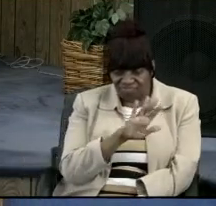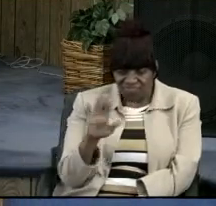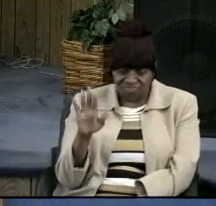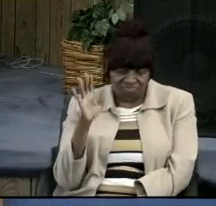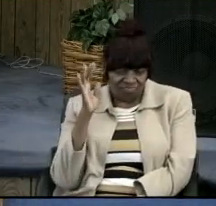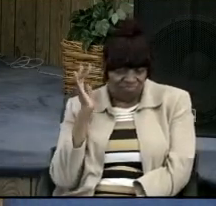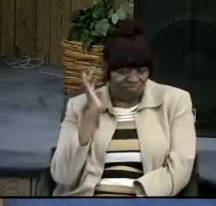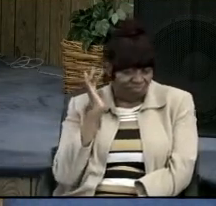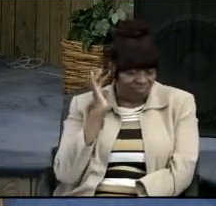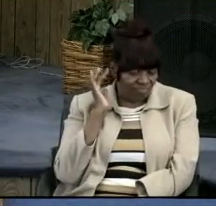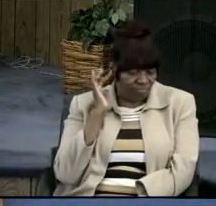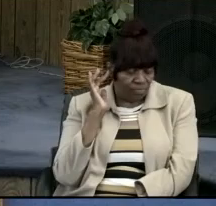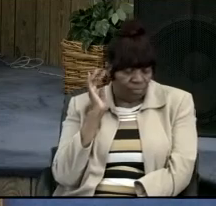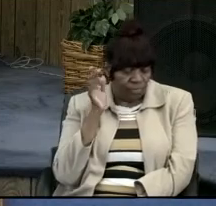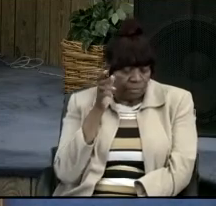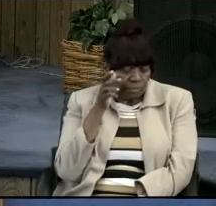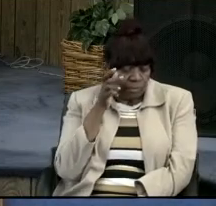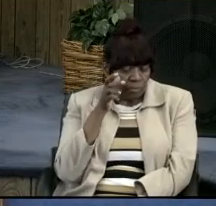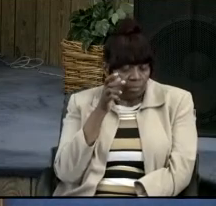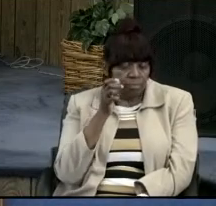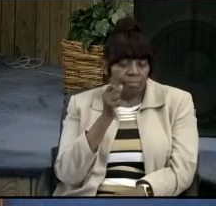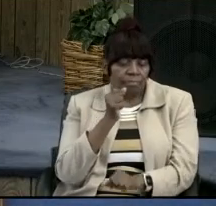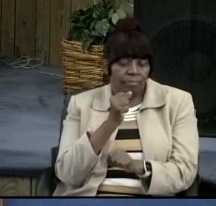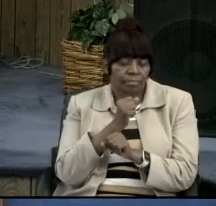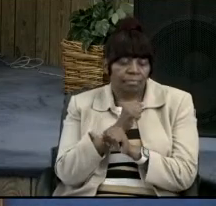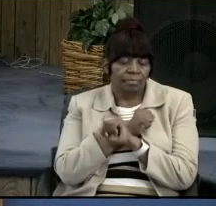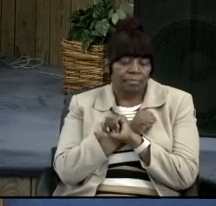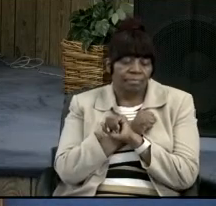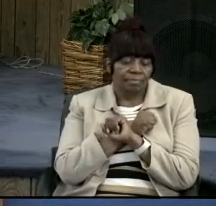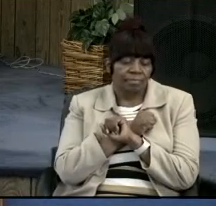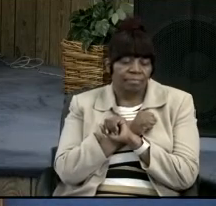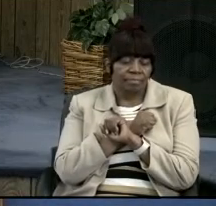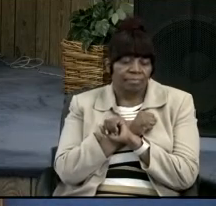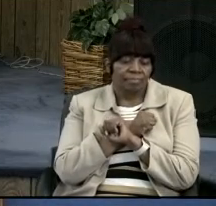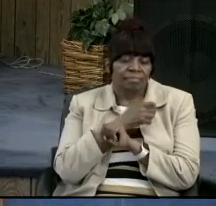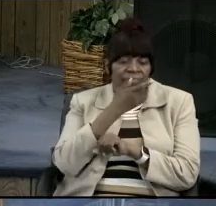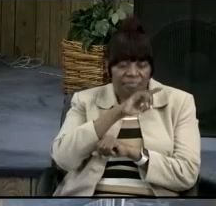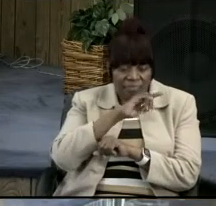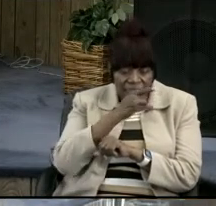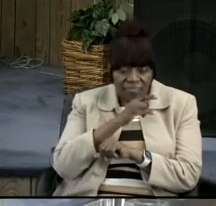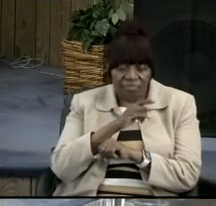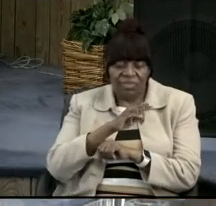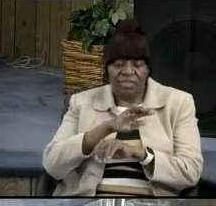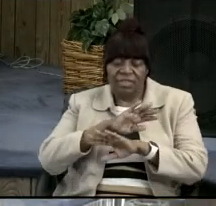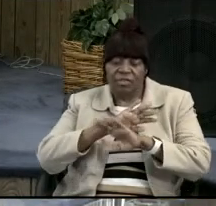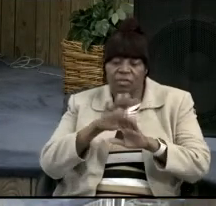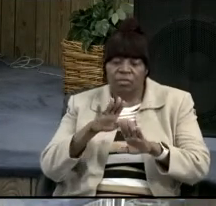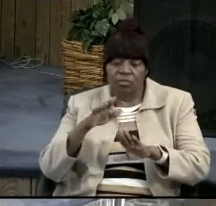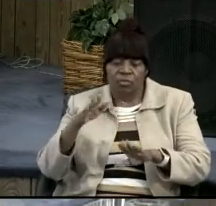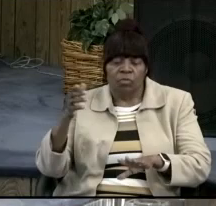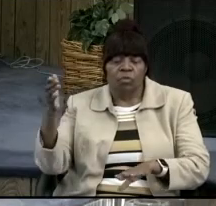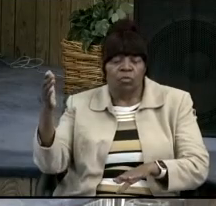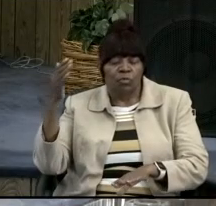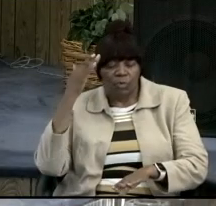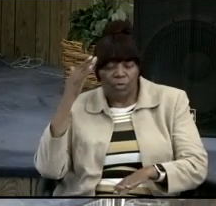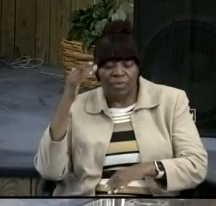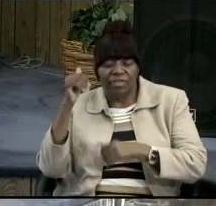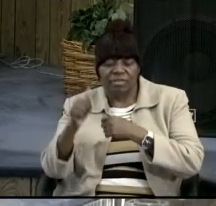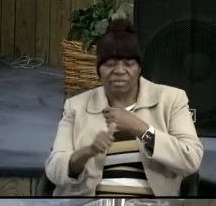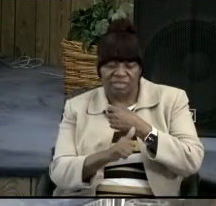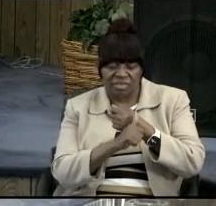You see, the reason the devil loves kids because they don't understand the danger. They don't sense the crisis. They don't know that it's